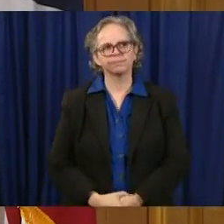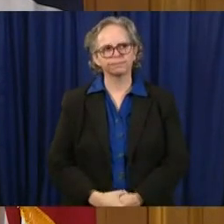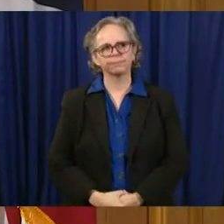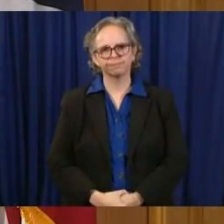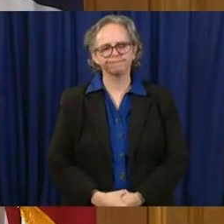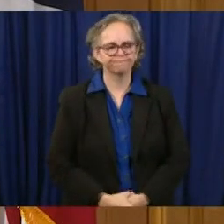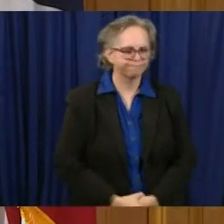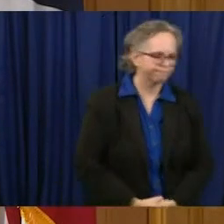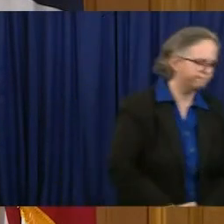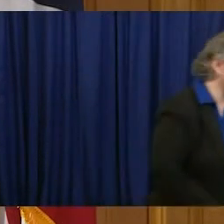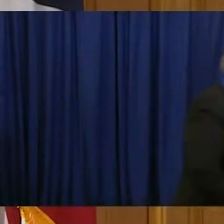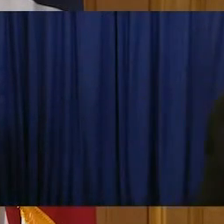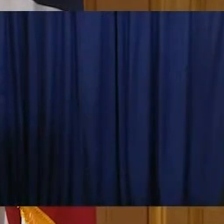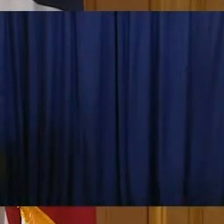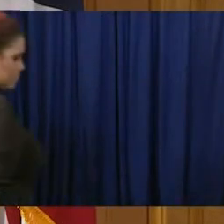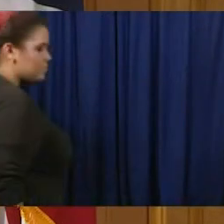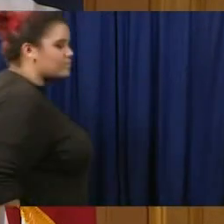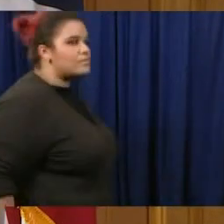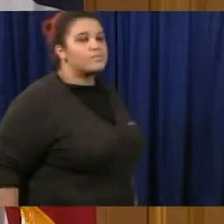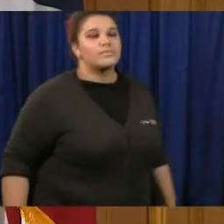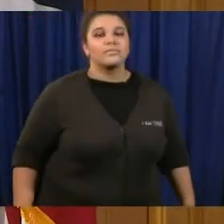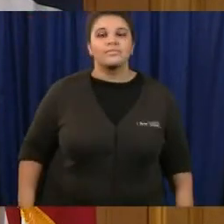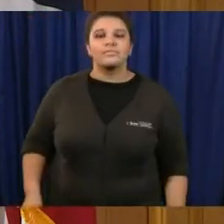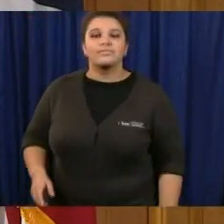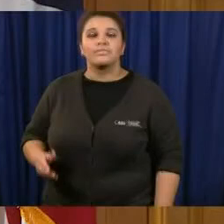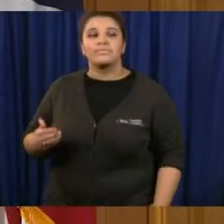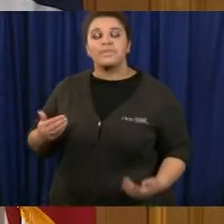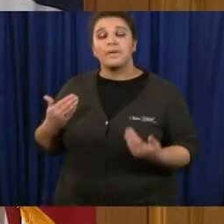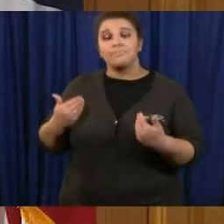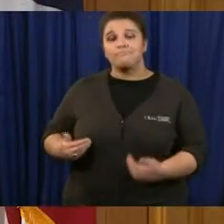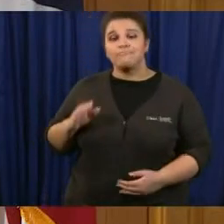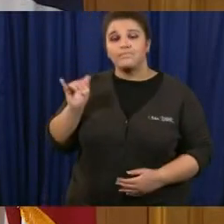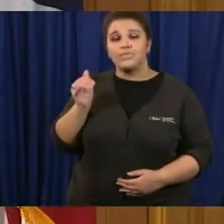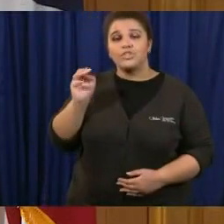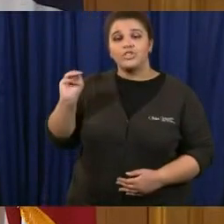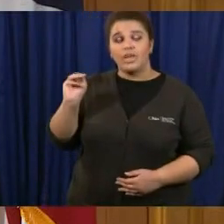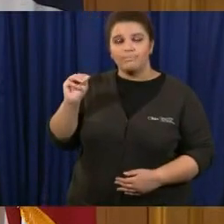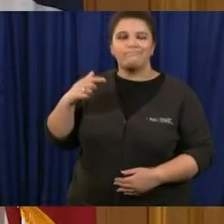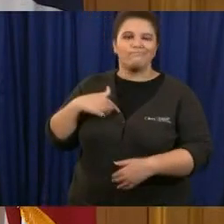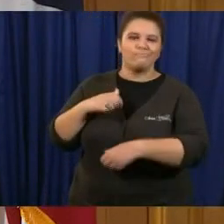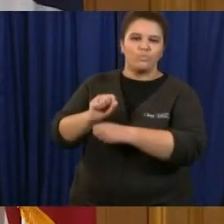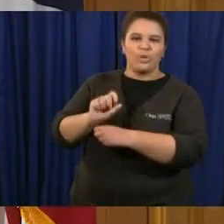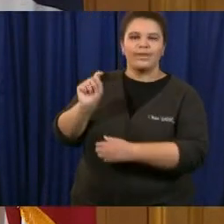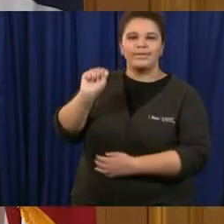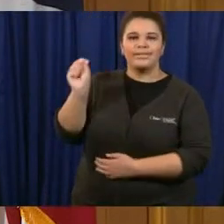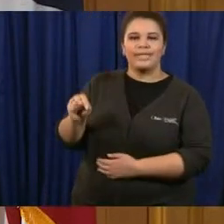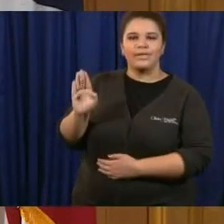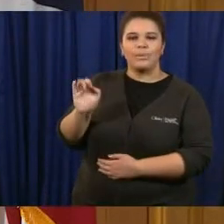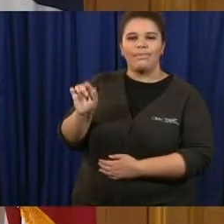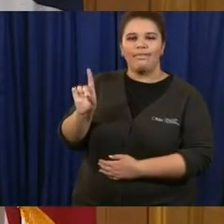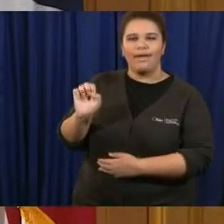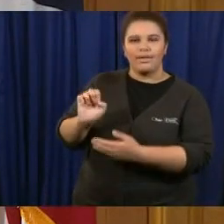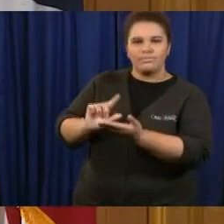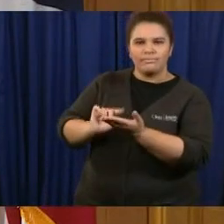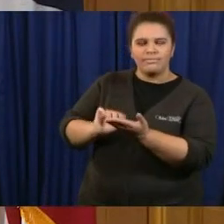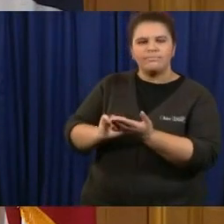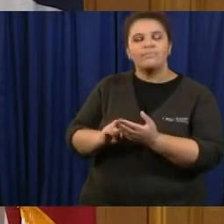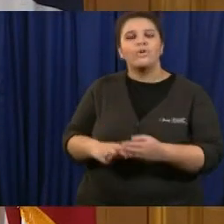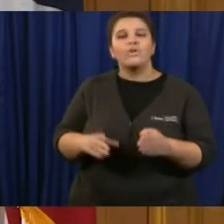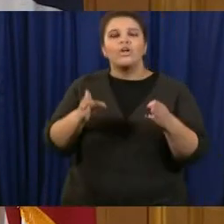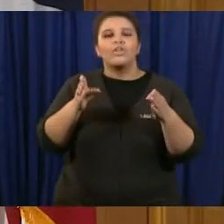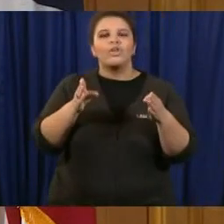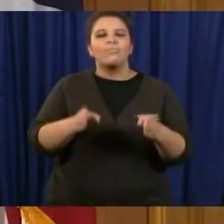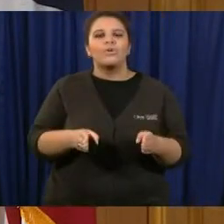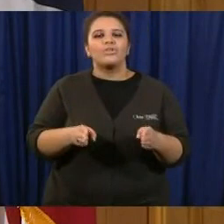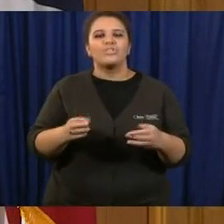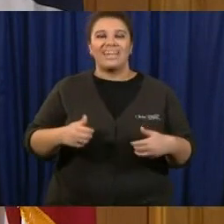Hello, Governor. Jim Province with the Toledo Blade. Could you tell us where the inmate from Pickaway who died, where did he die? Was he